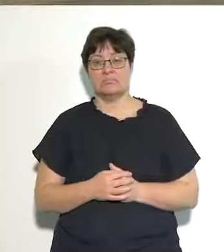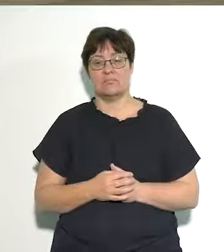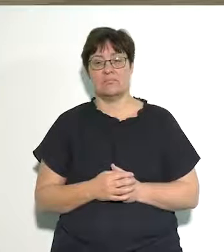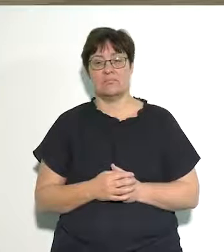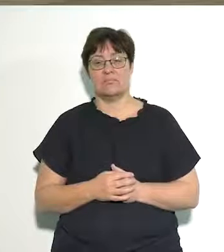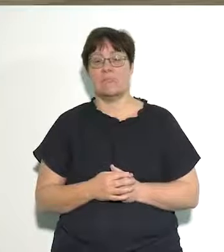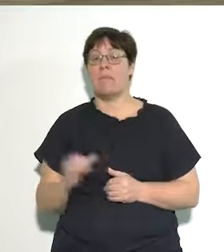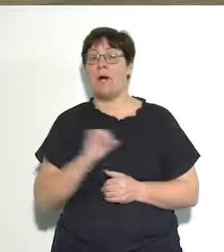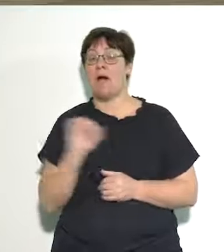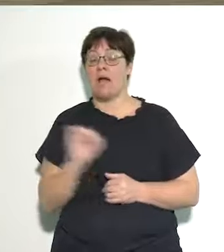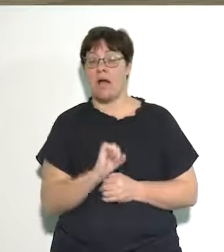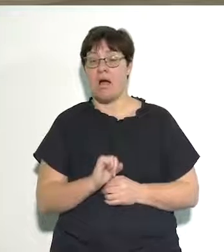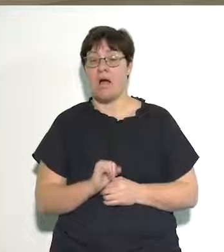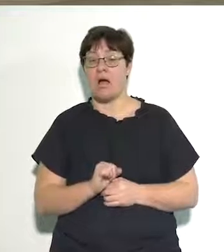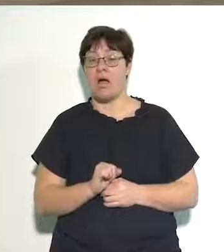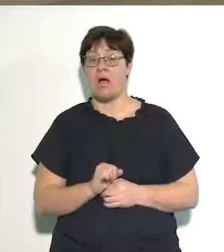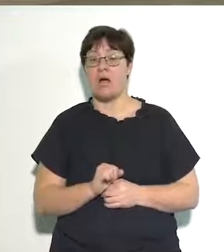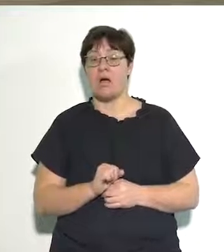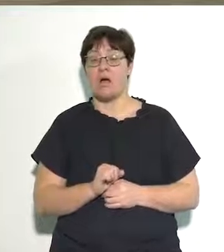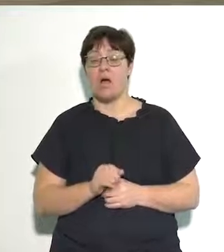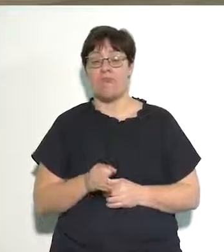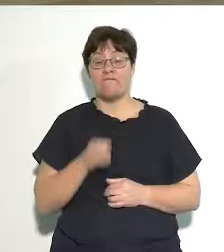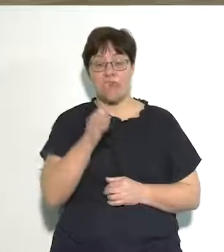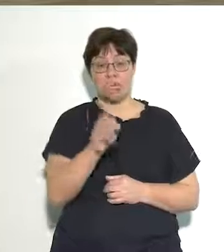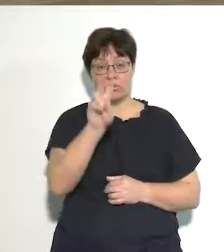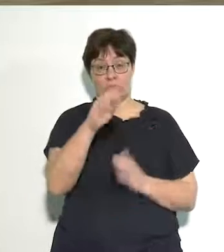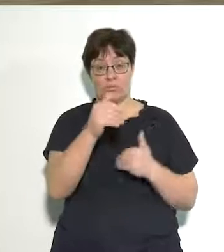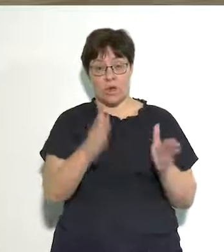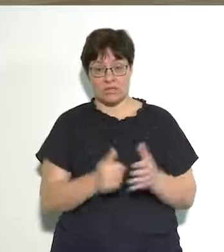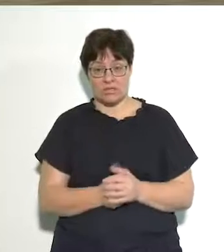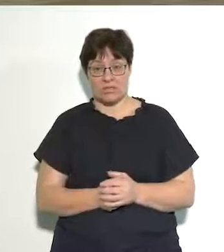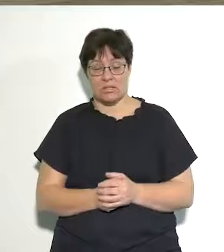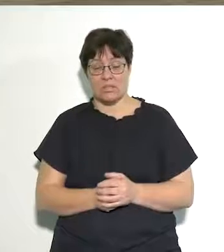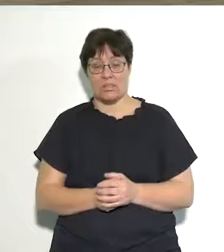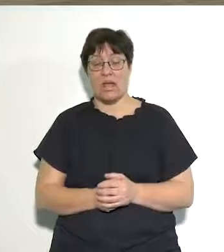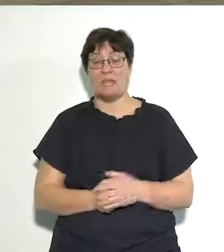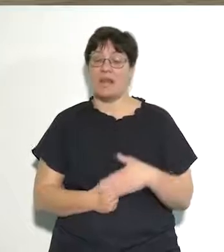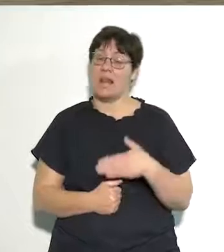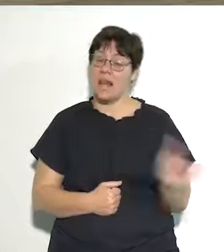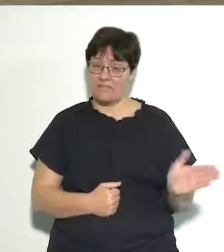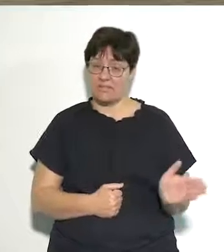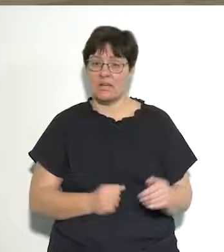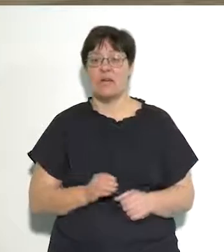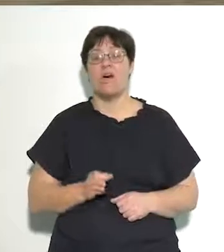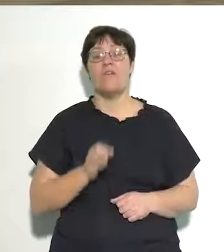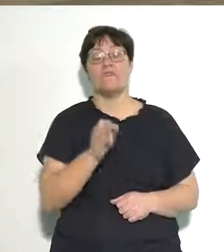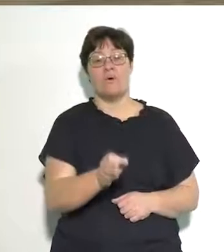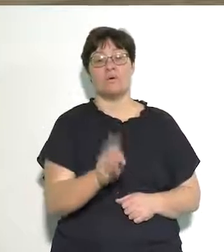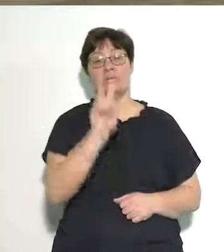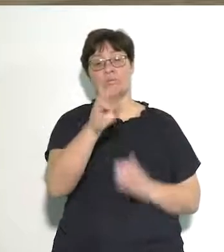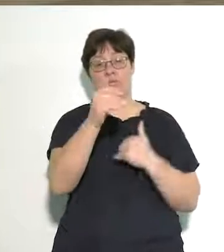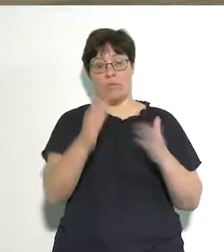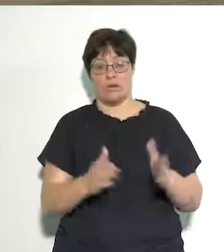to the stone. My car is going to go forward 2 blocks, then it's going to turn left, and it's going